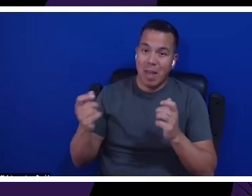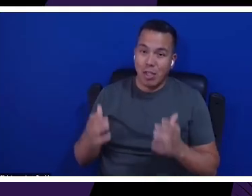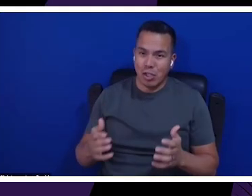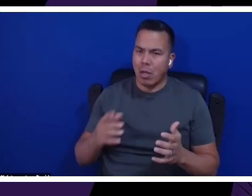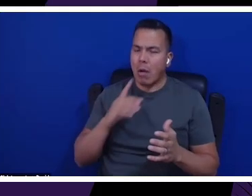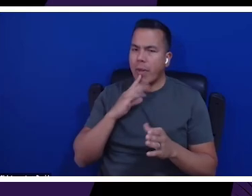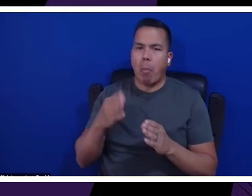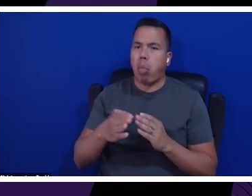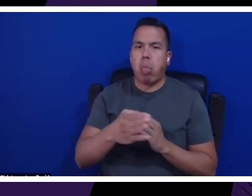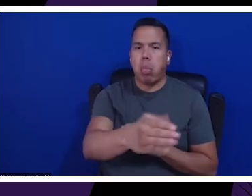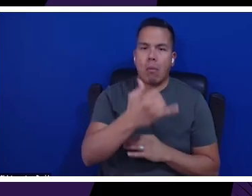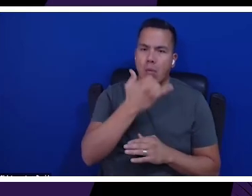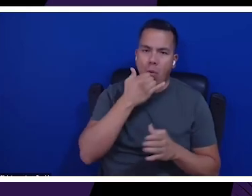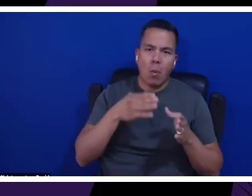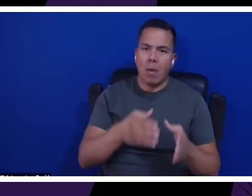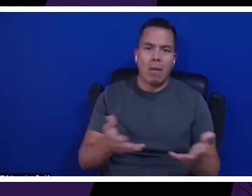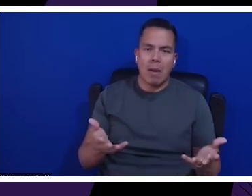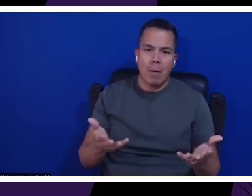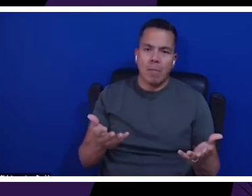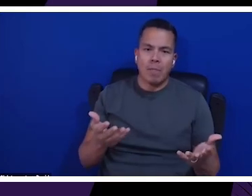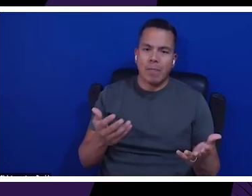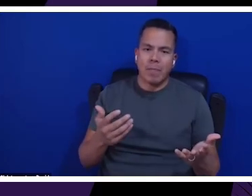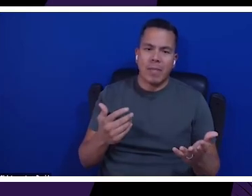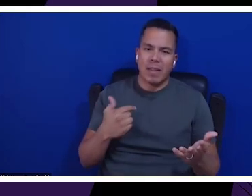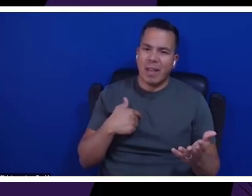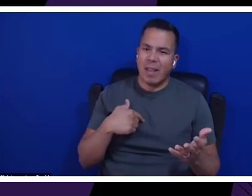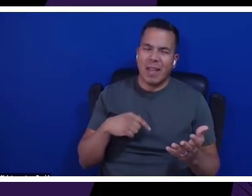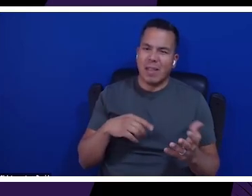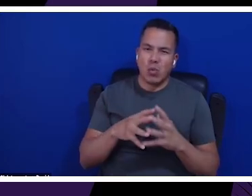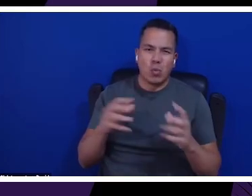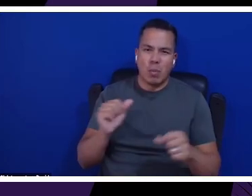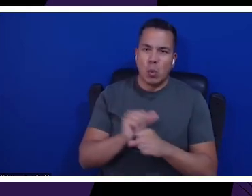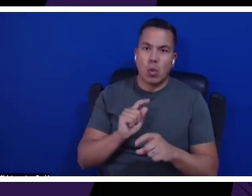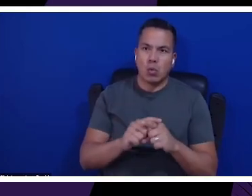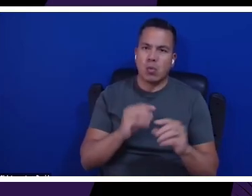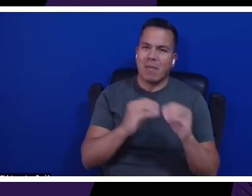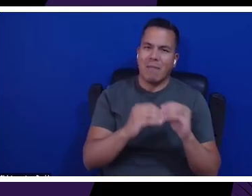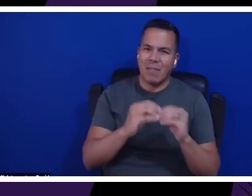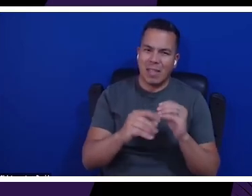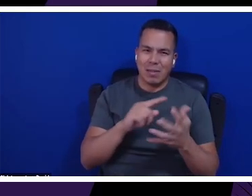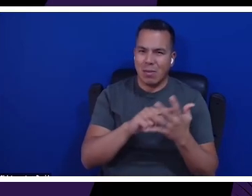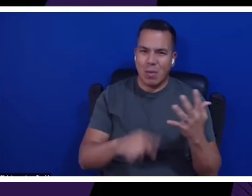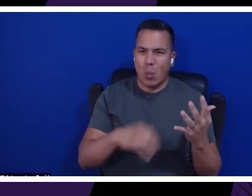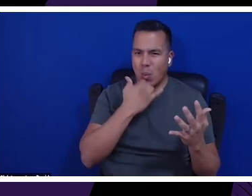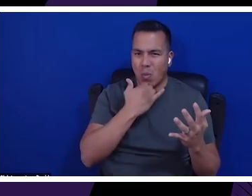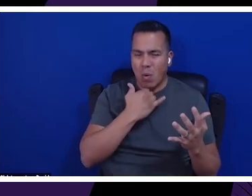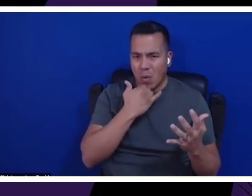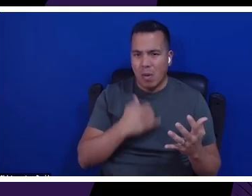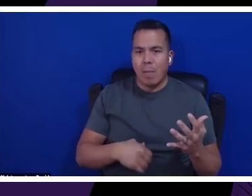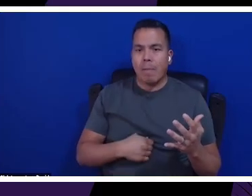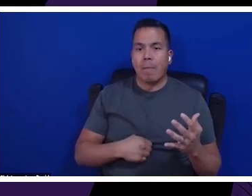wrong way. I need much work to redo what's wrong. And